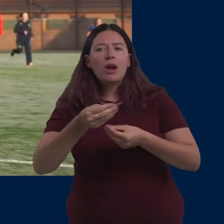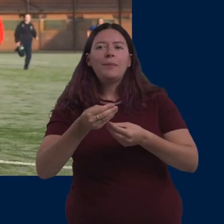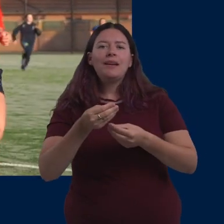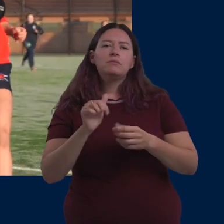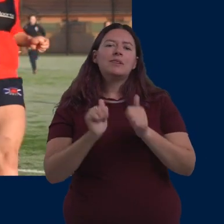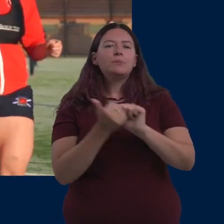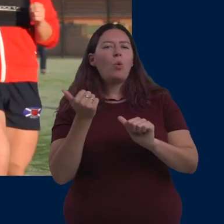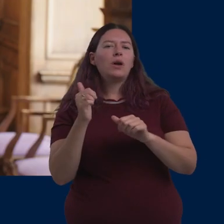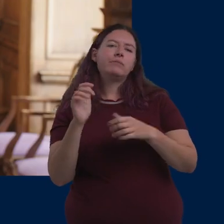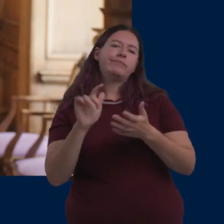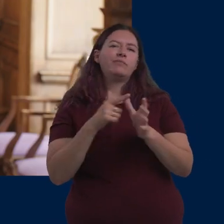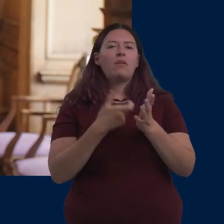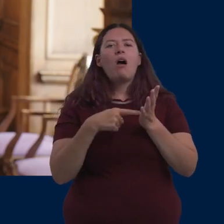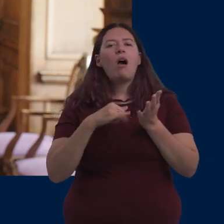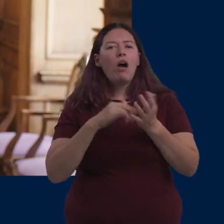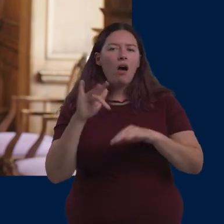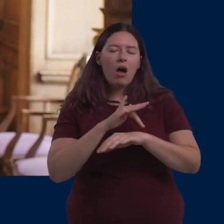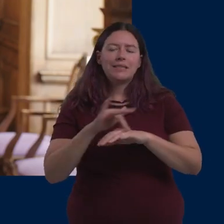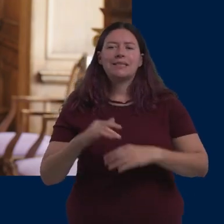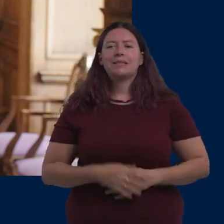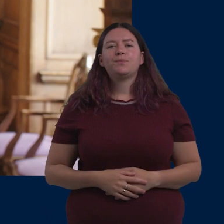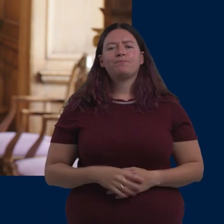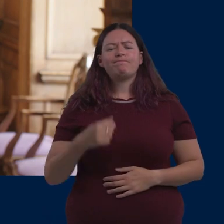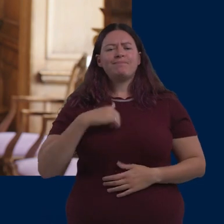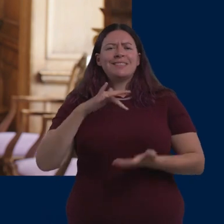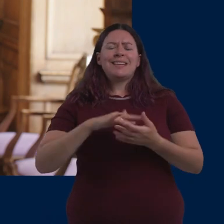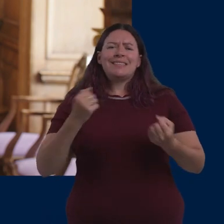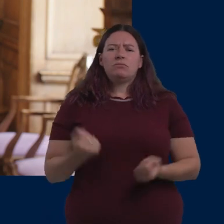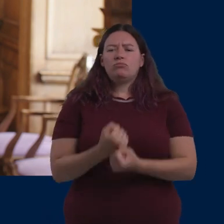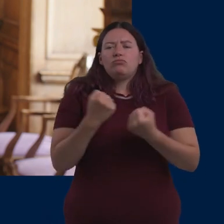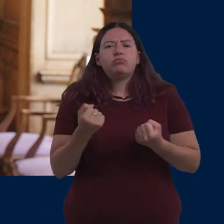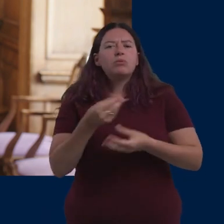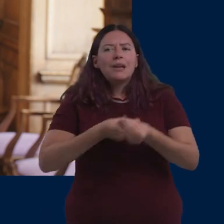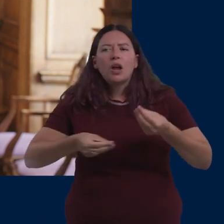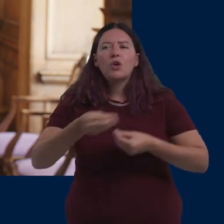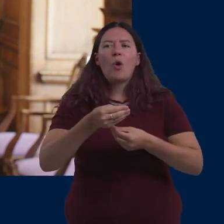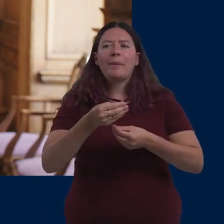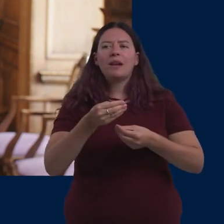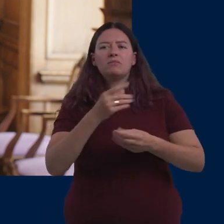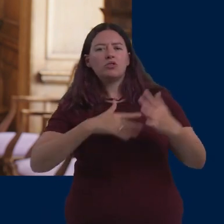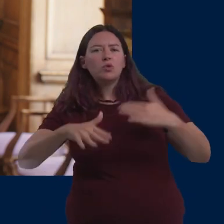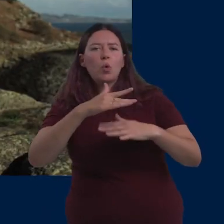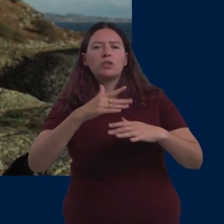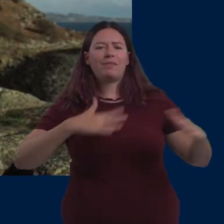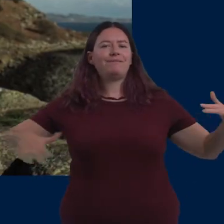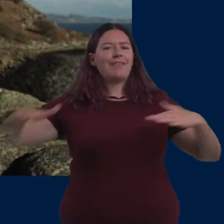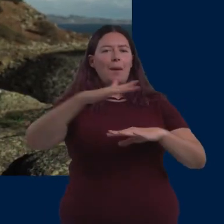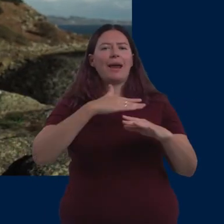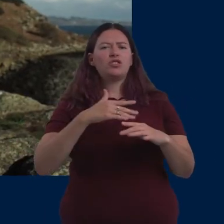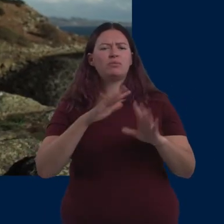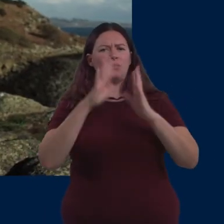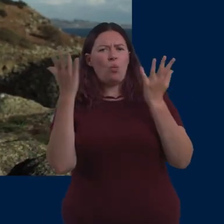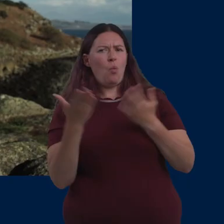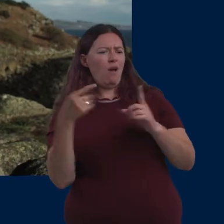sports and the arts. Our city is a strong economic engine with robust social and environmental credentials, winning